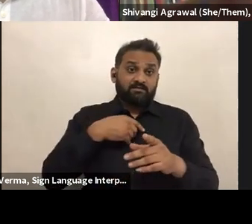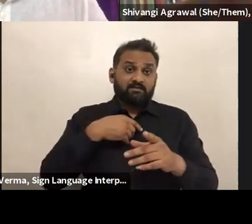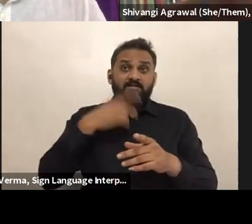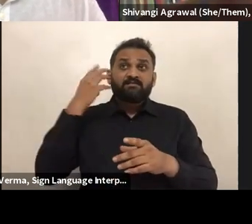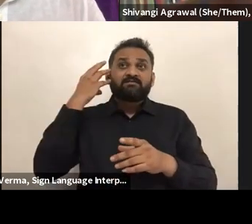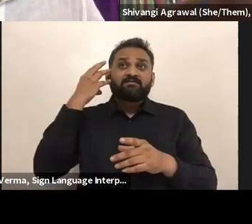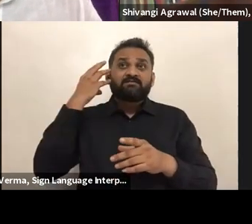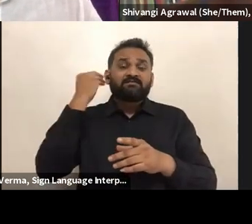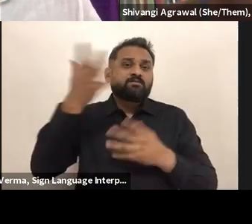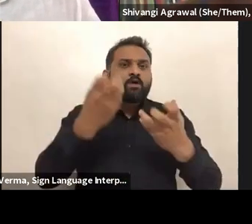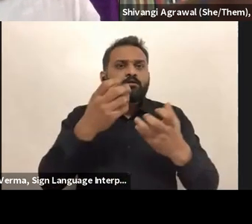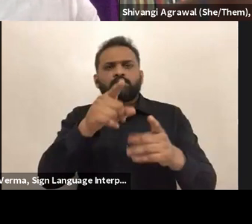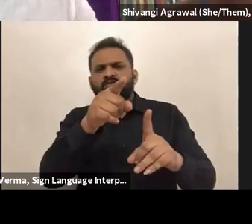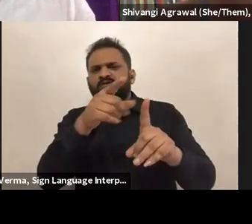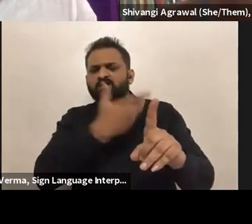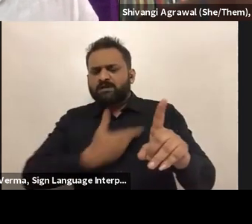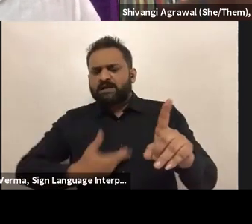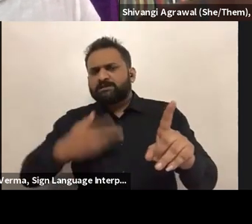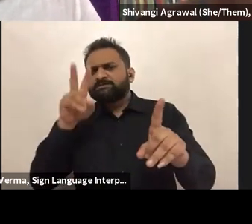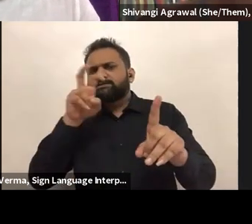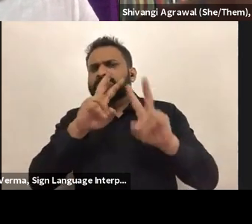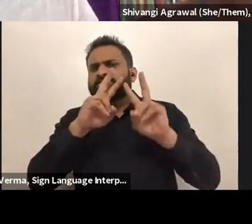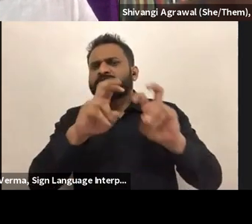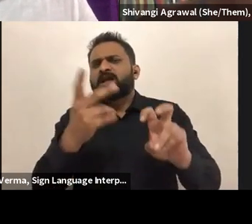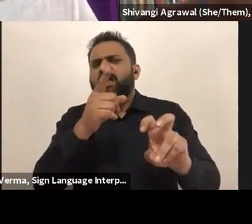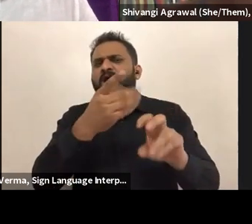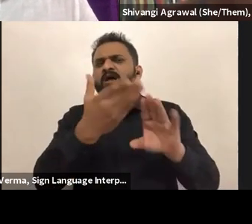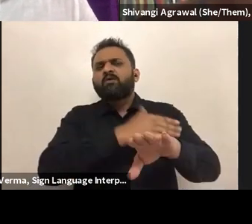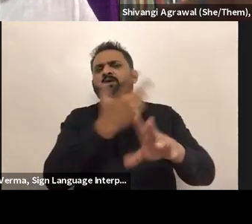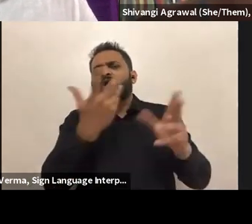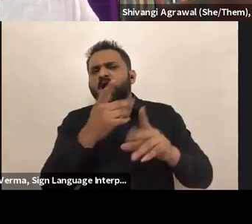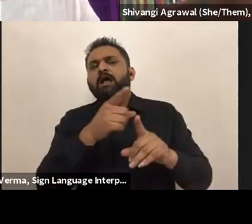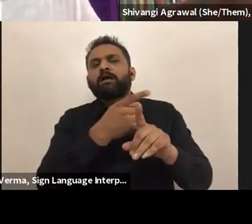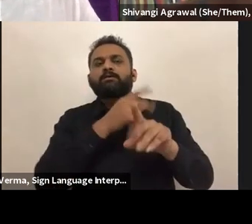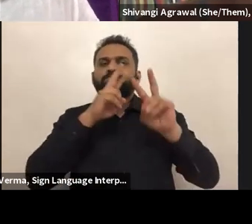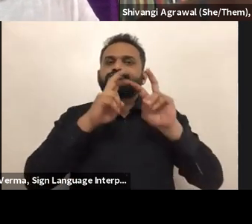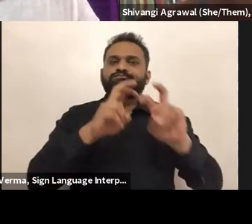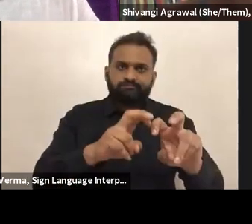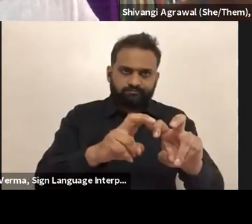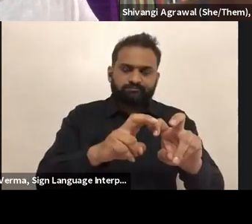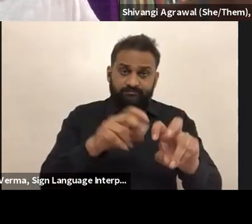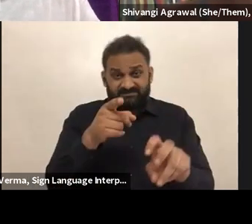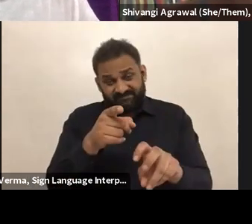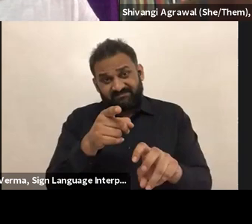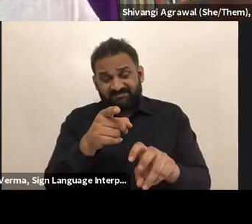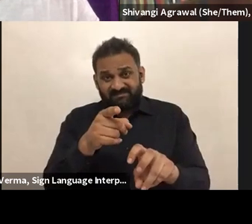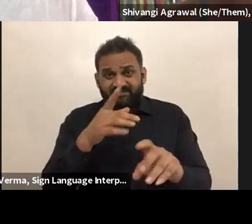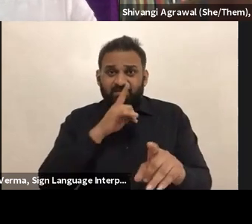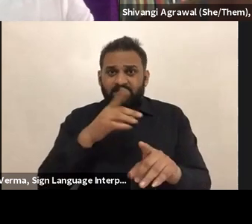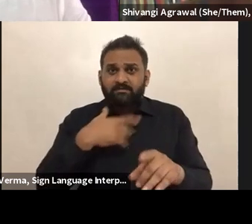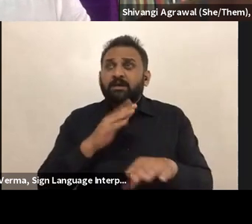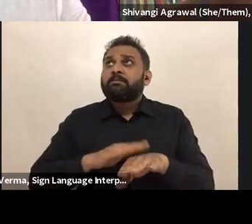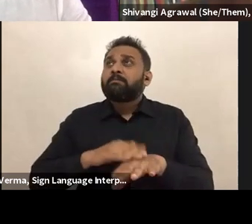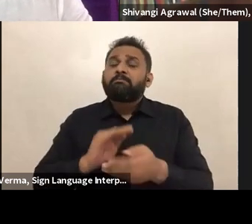what caste do I belong to, where do I come from, which was a question I was very much used to